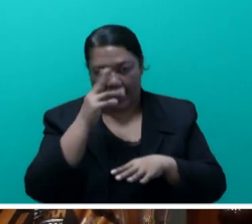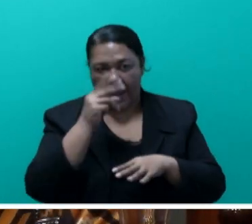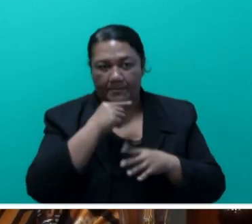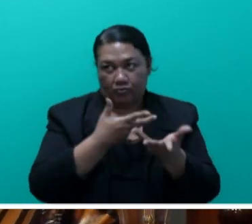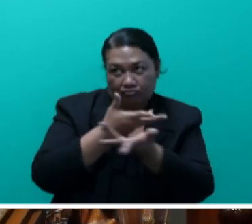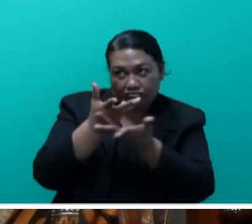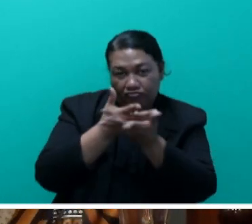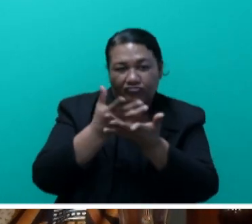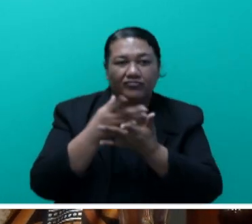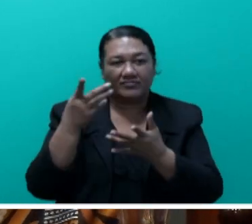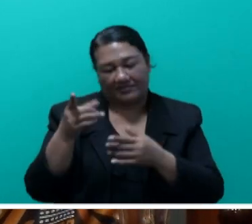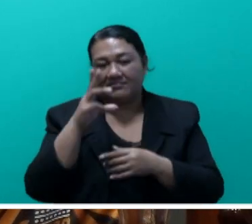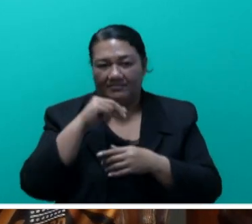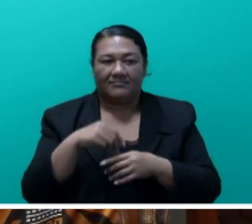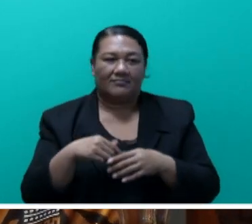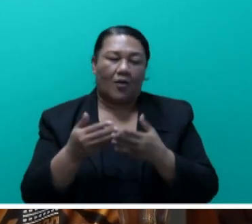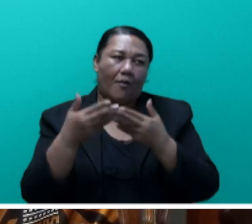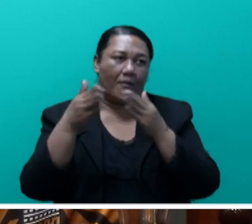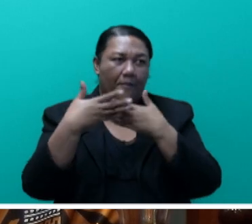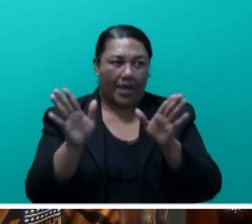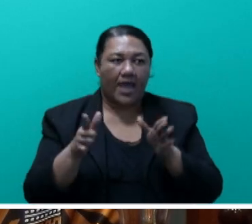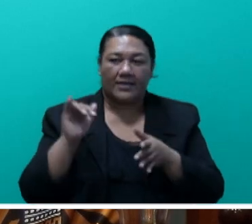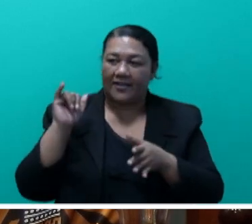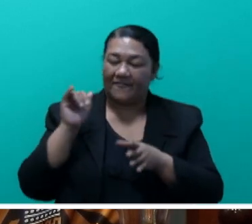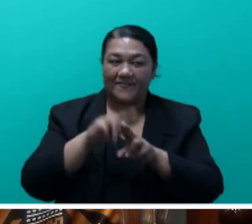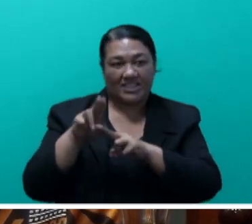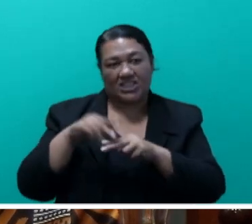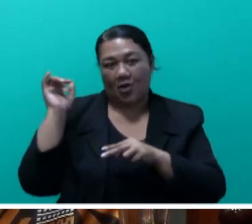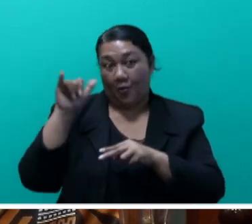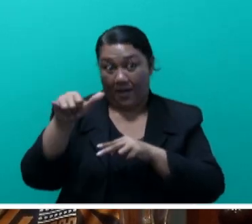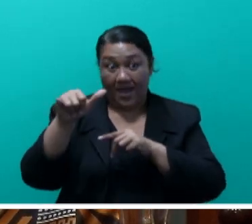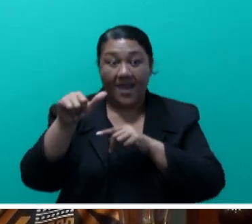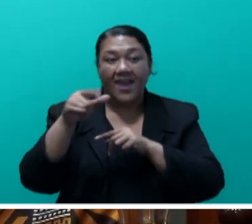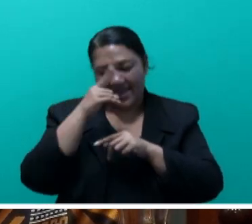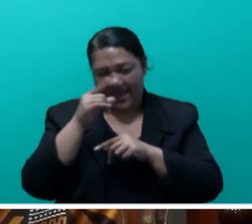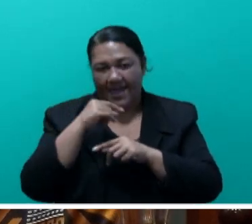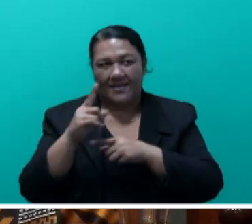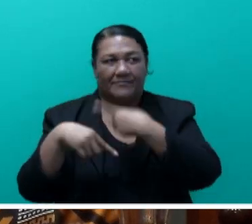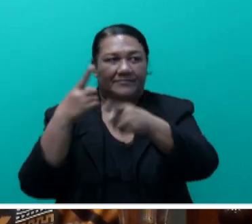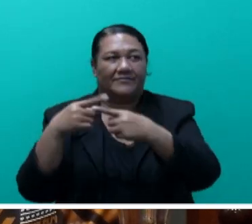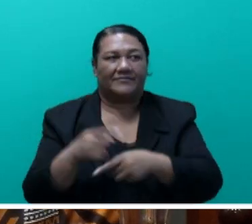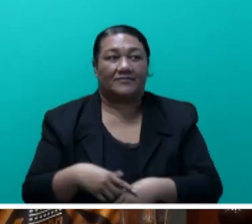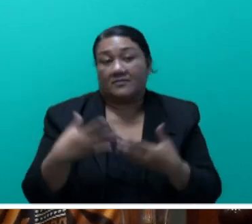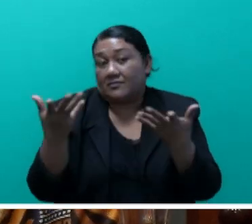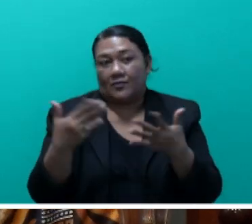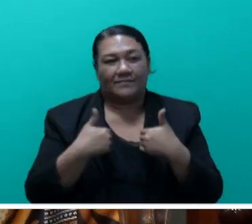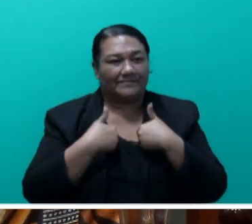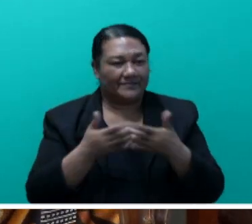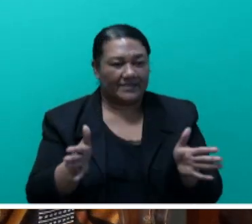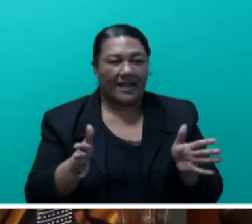have Fiji Airways fly to Dallas. So it's execution at its finest, if I may add, Honorable